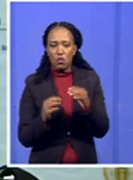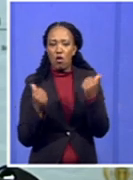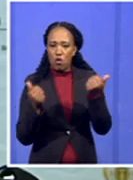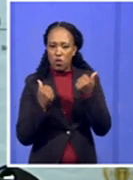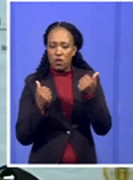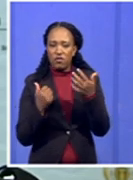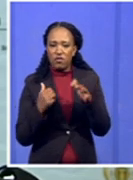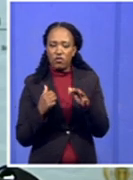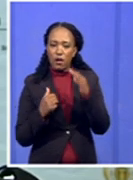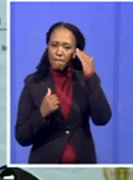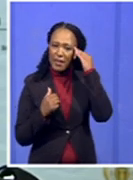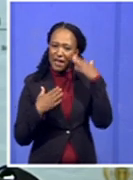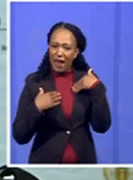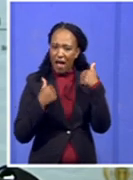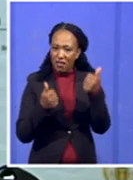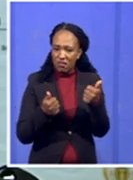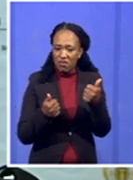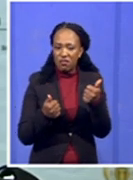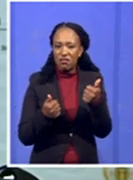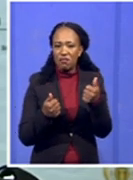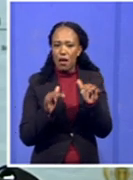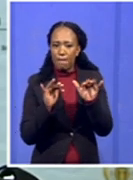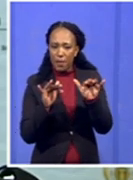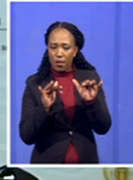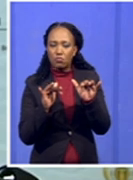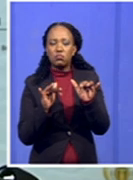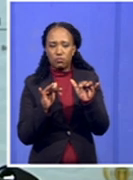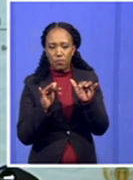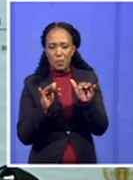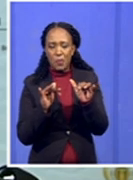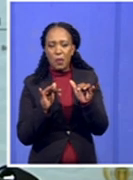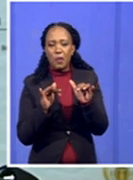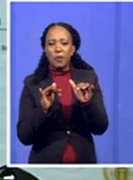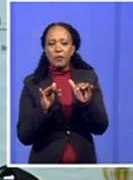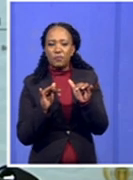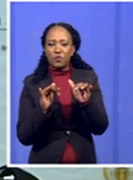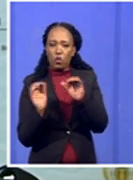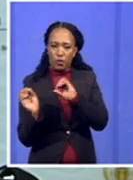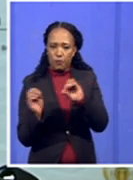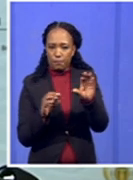with the mental health users. It should also be noted that